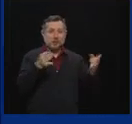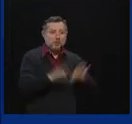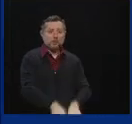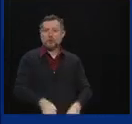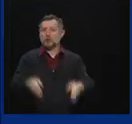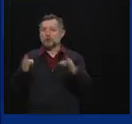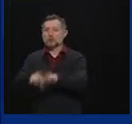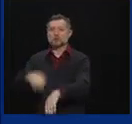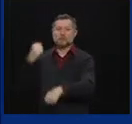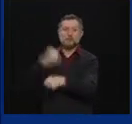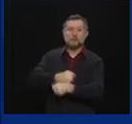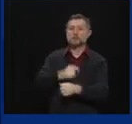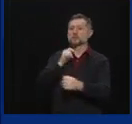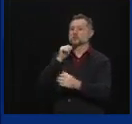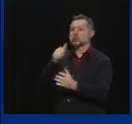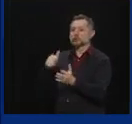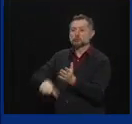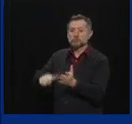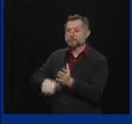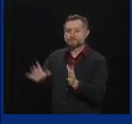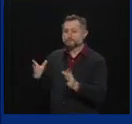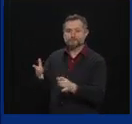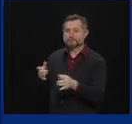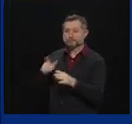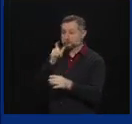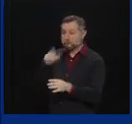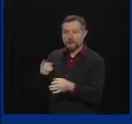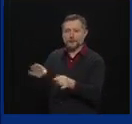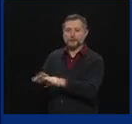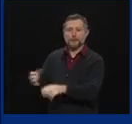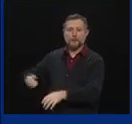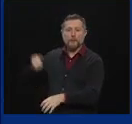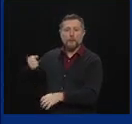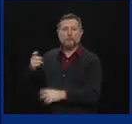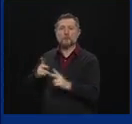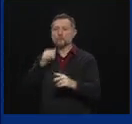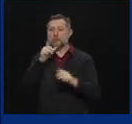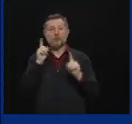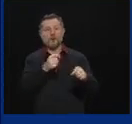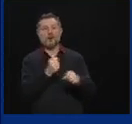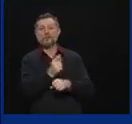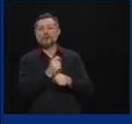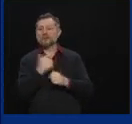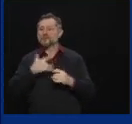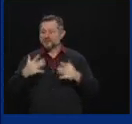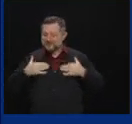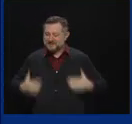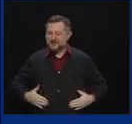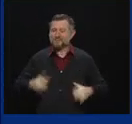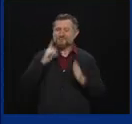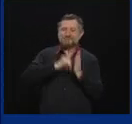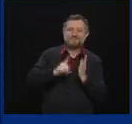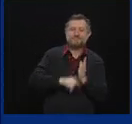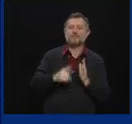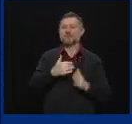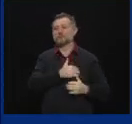elective surgeries were put off. A lot of people did not get their annual testing for the mammograms and